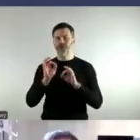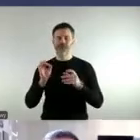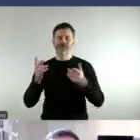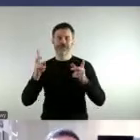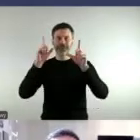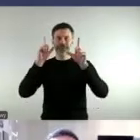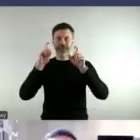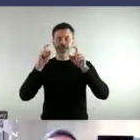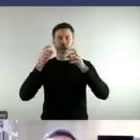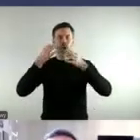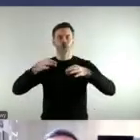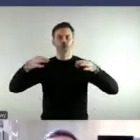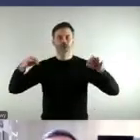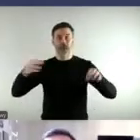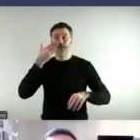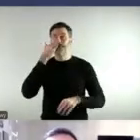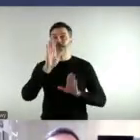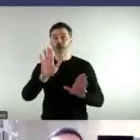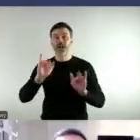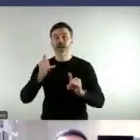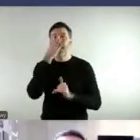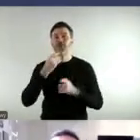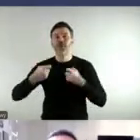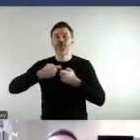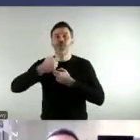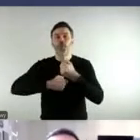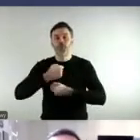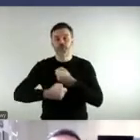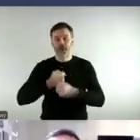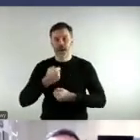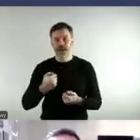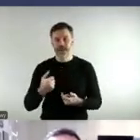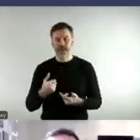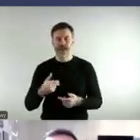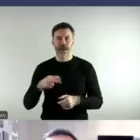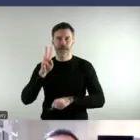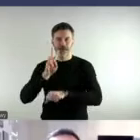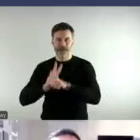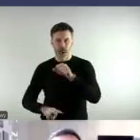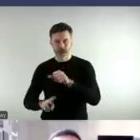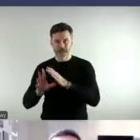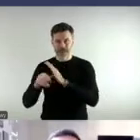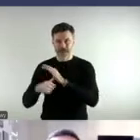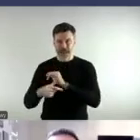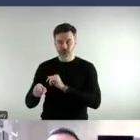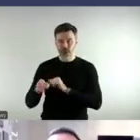Here, some less formal photos that show how this collaboration works between